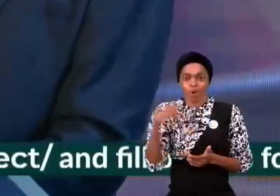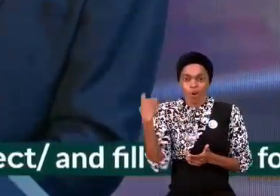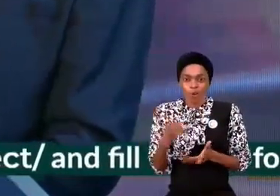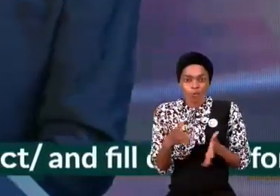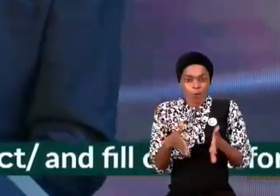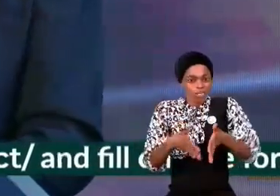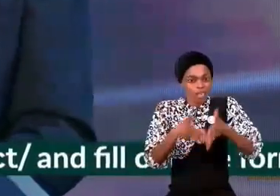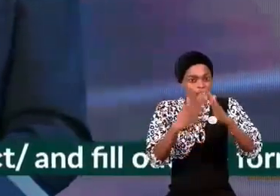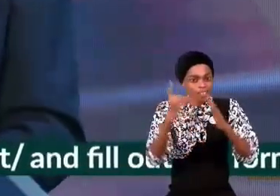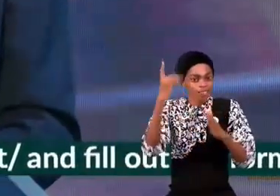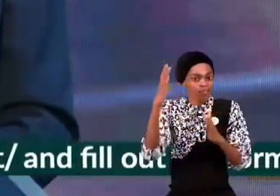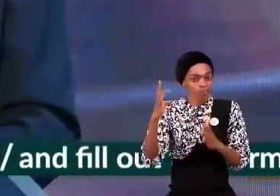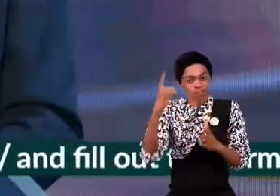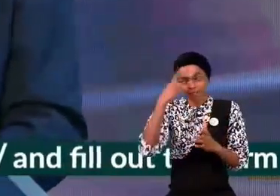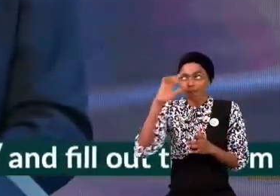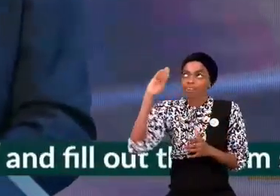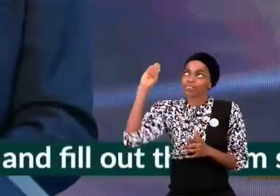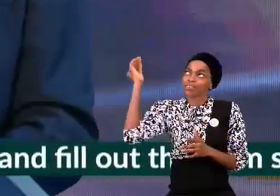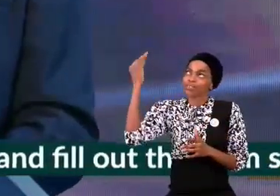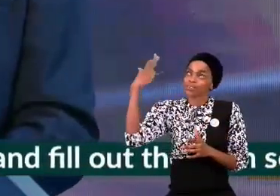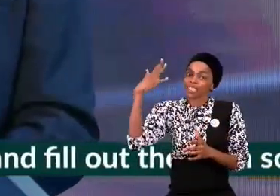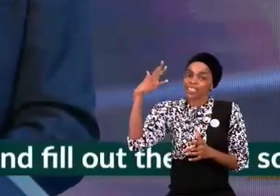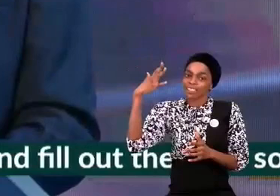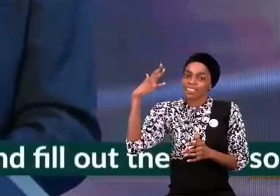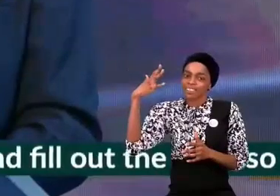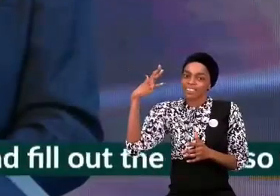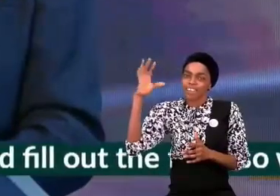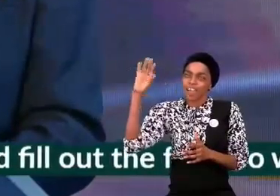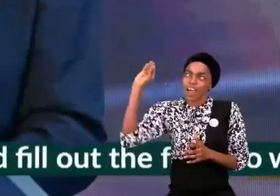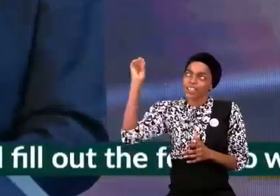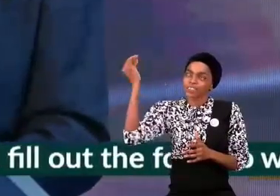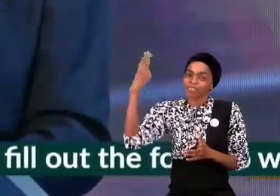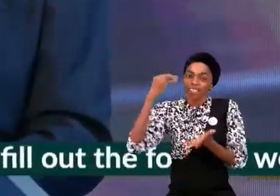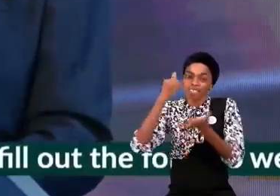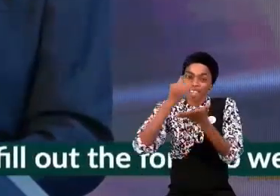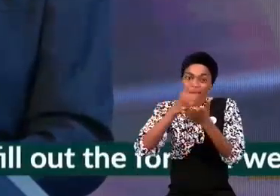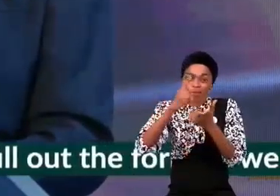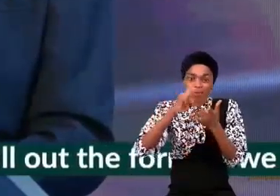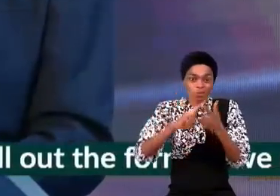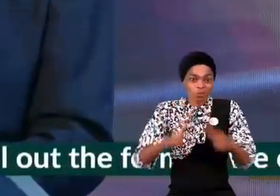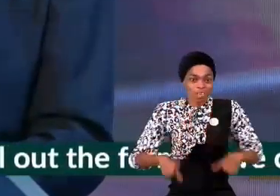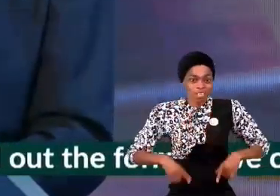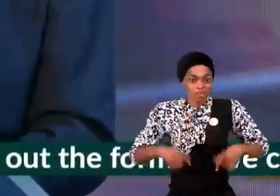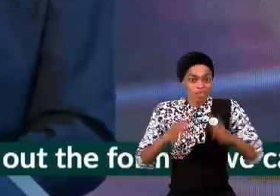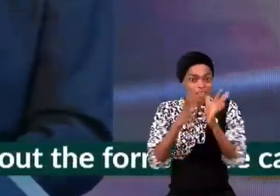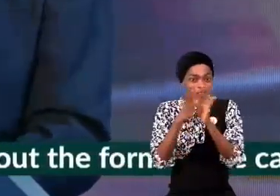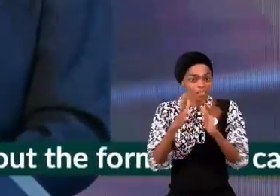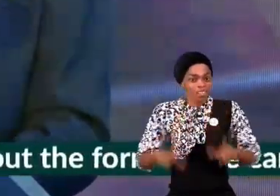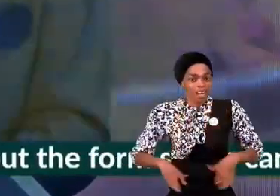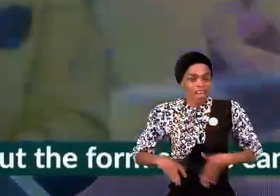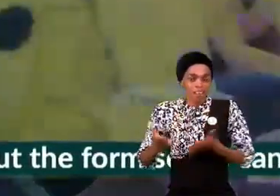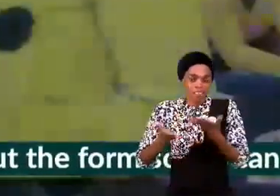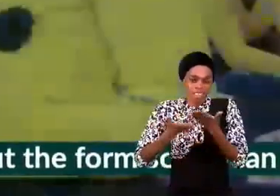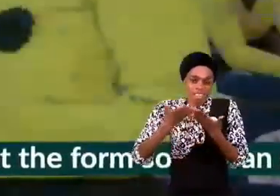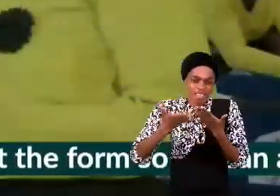them and help them as the miracle prayer will be going on to encourage them.